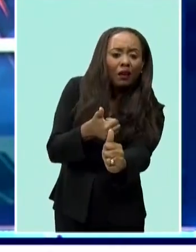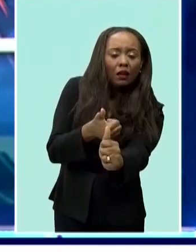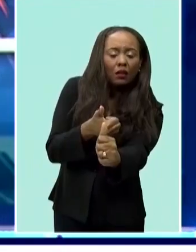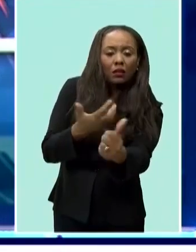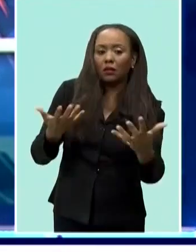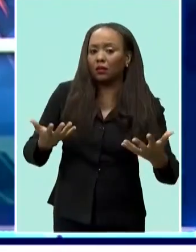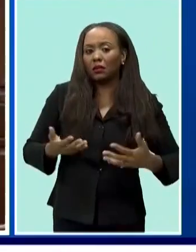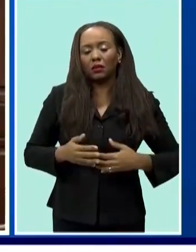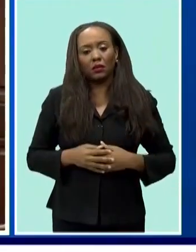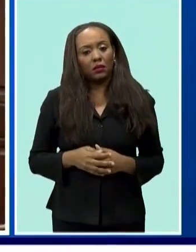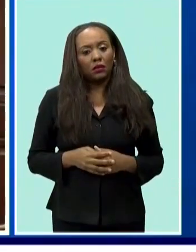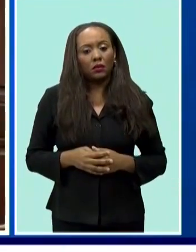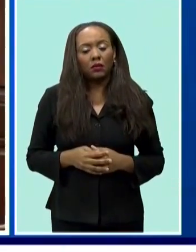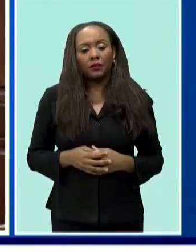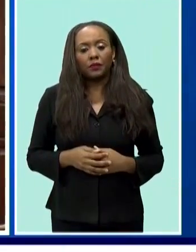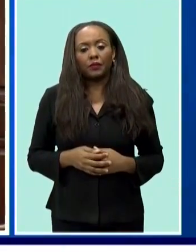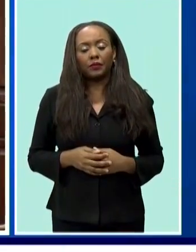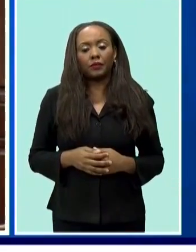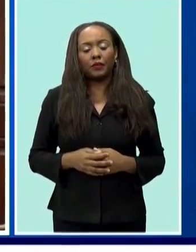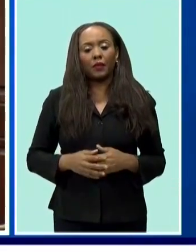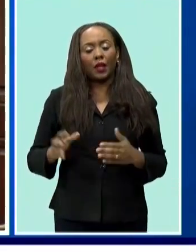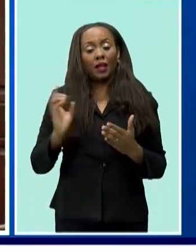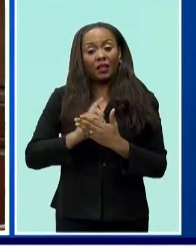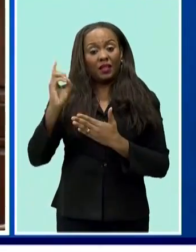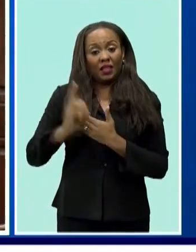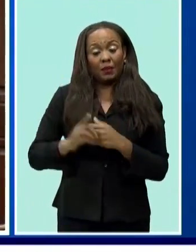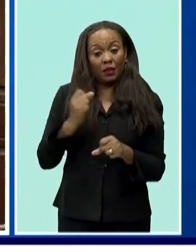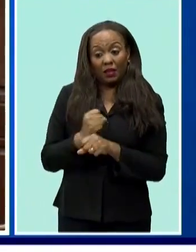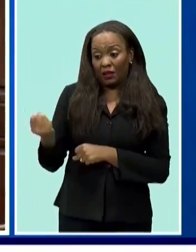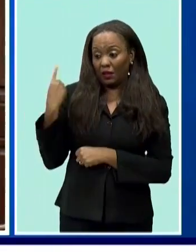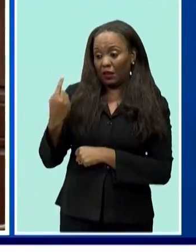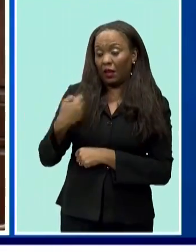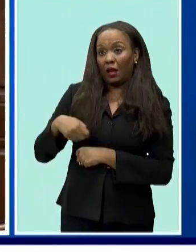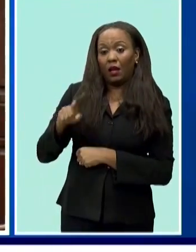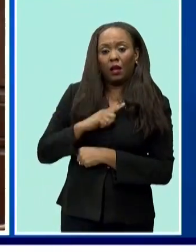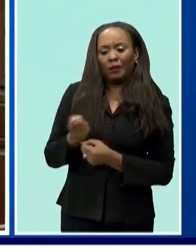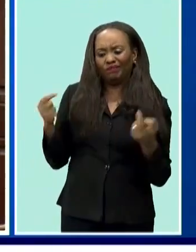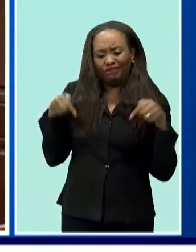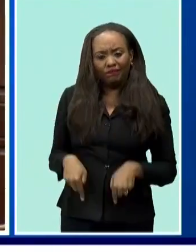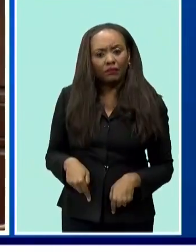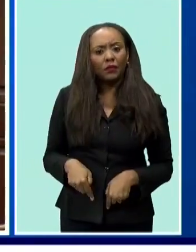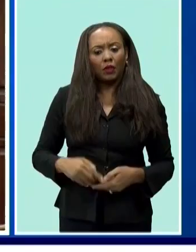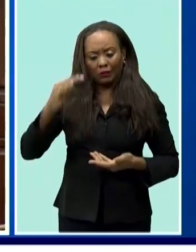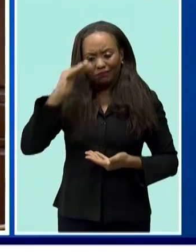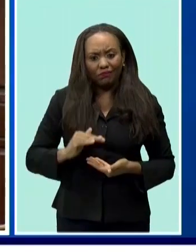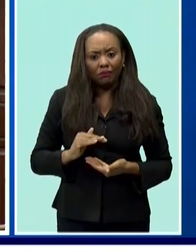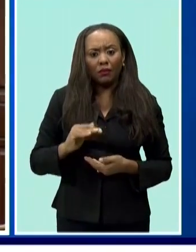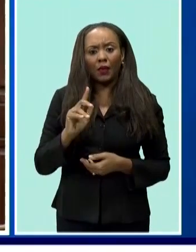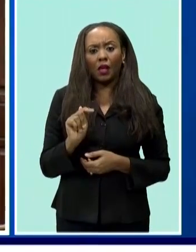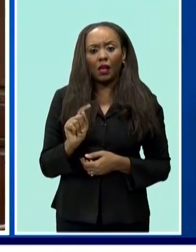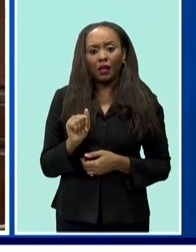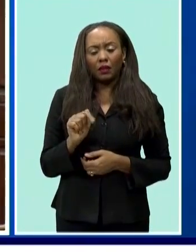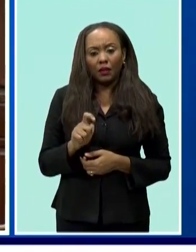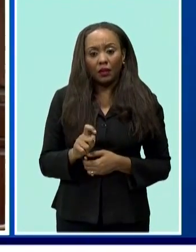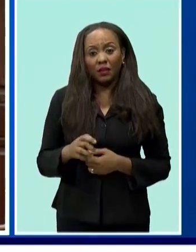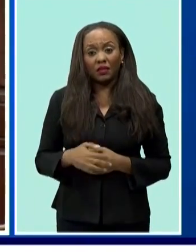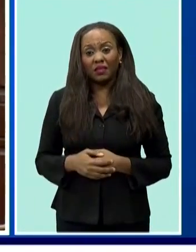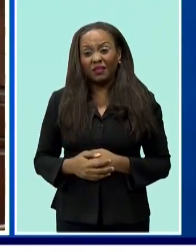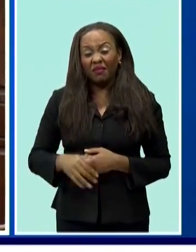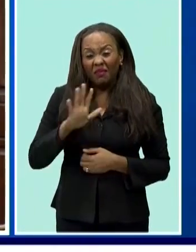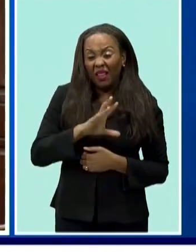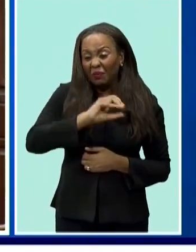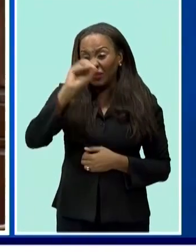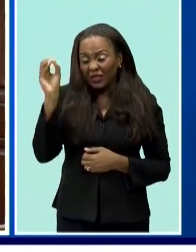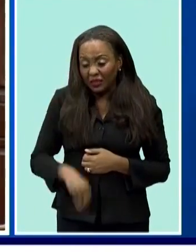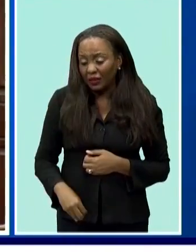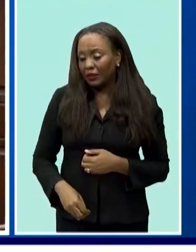moved. It was in December that we came here and we reduced taxation in this country to